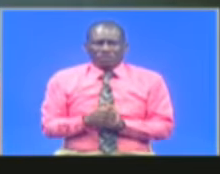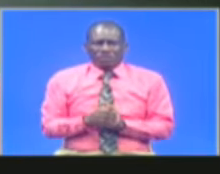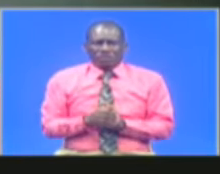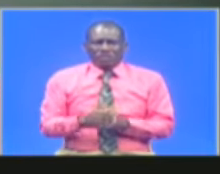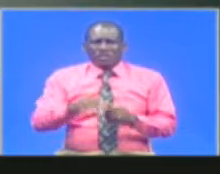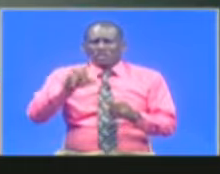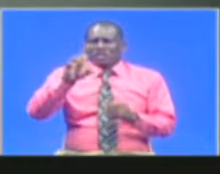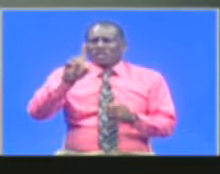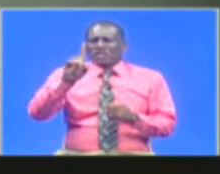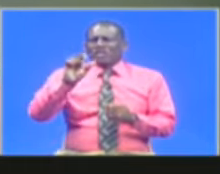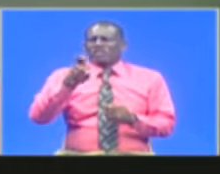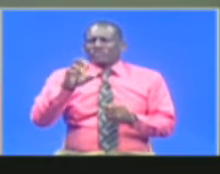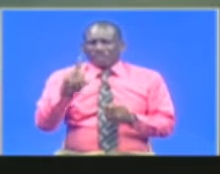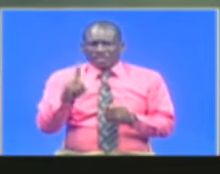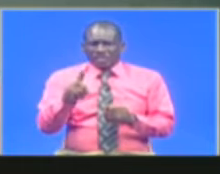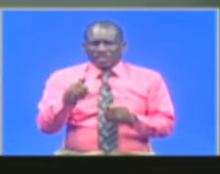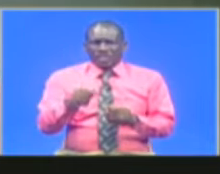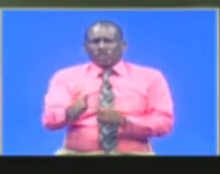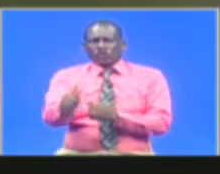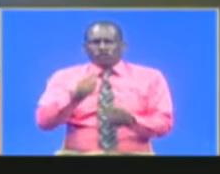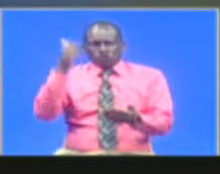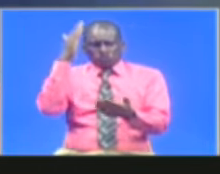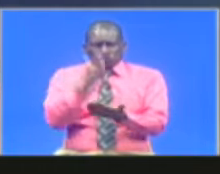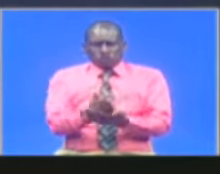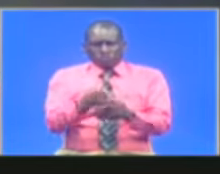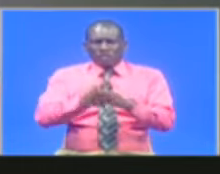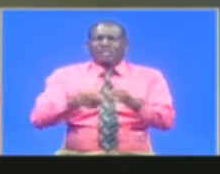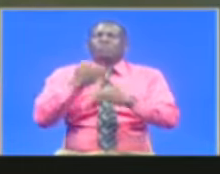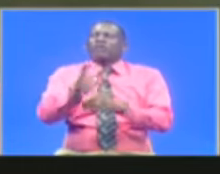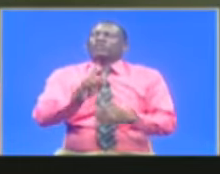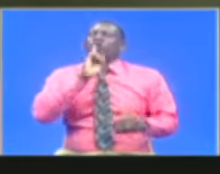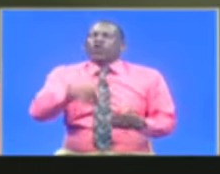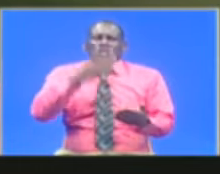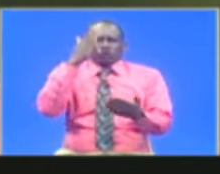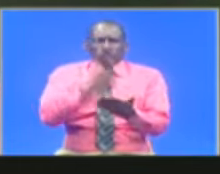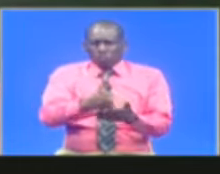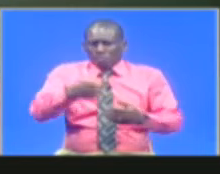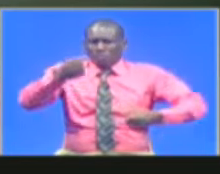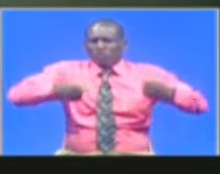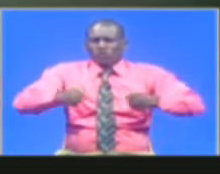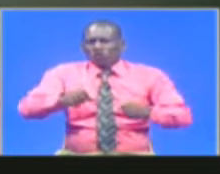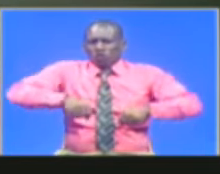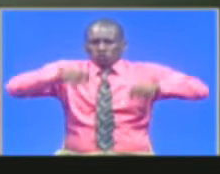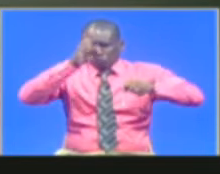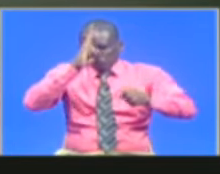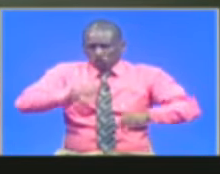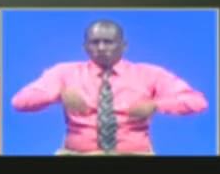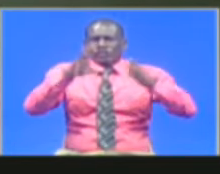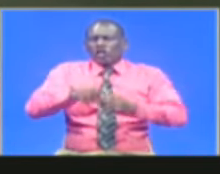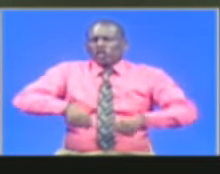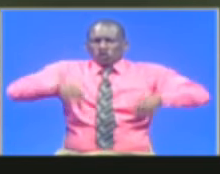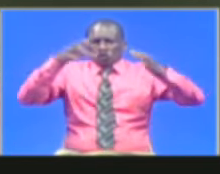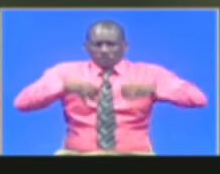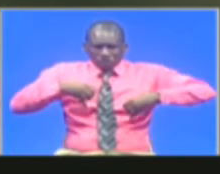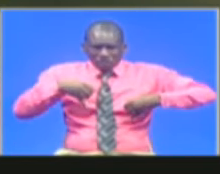David Karioki Kamurwa failed to stop even after being prompted by traffic officers. The officer, he says, was trying